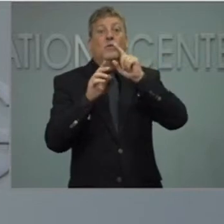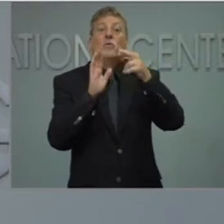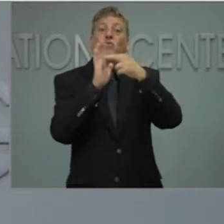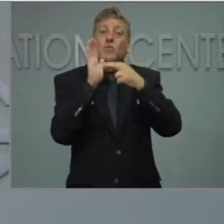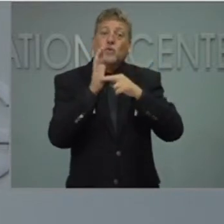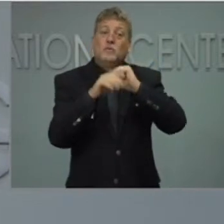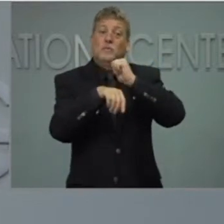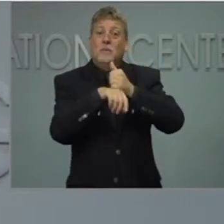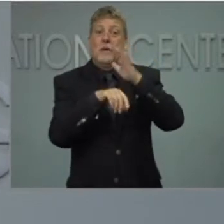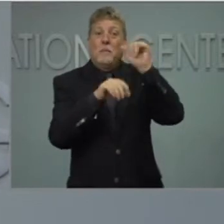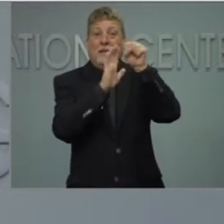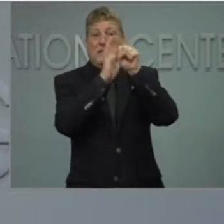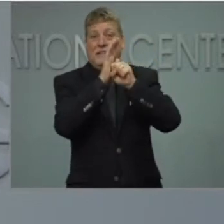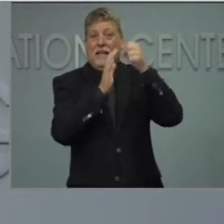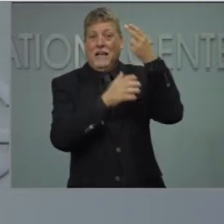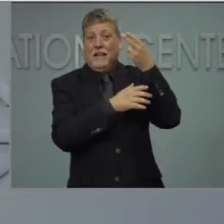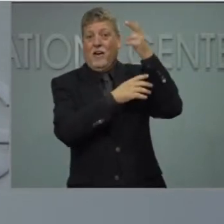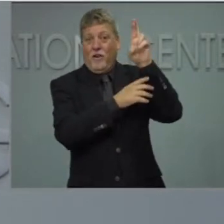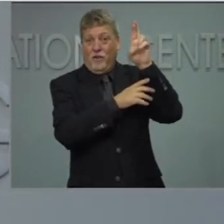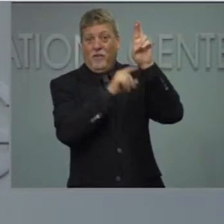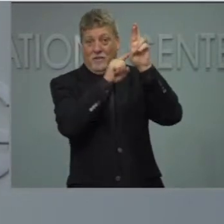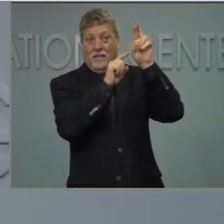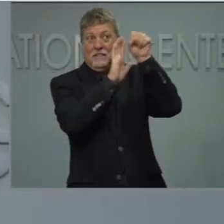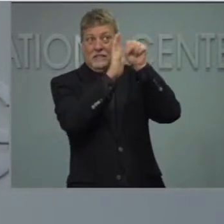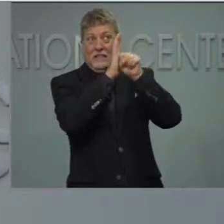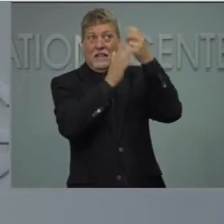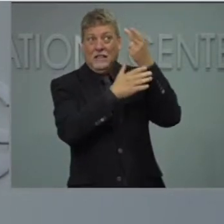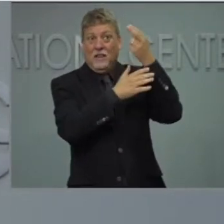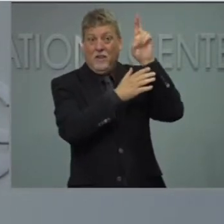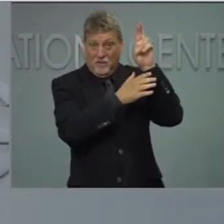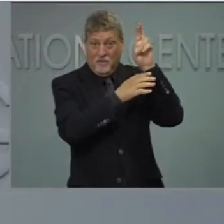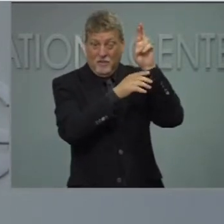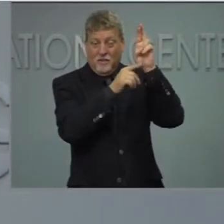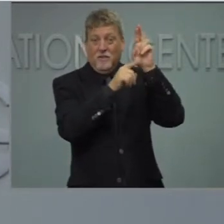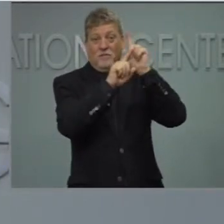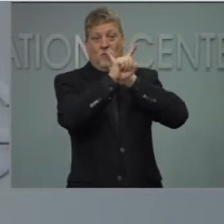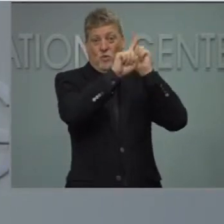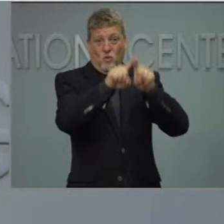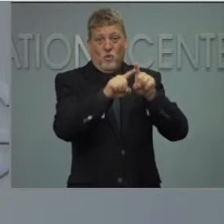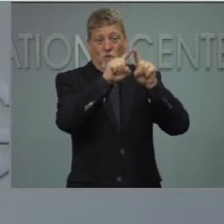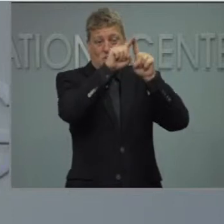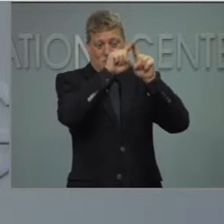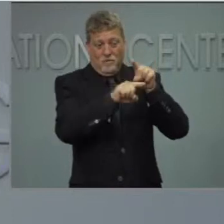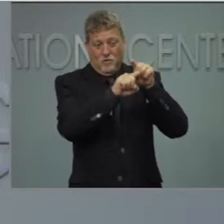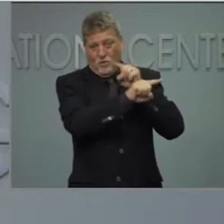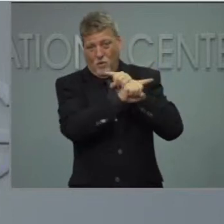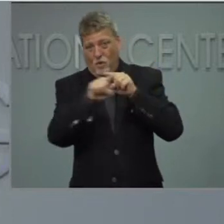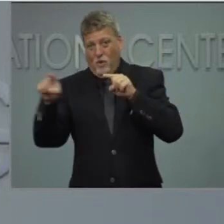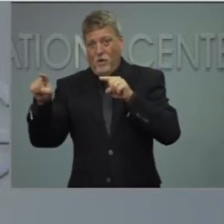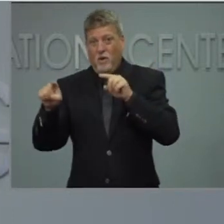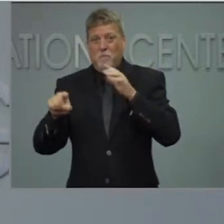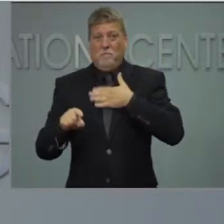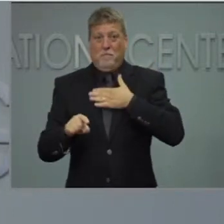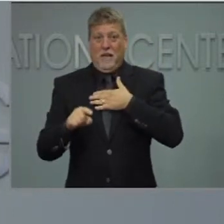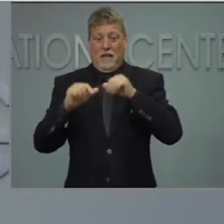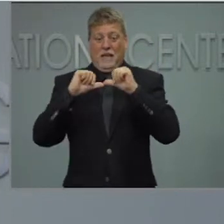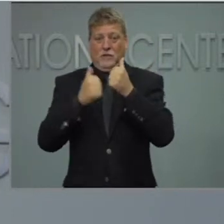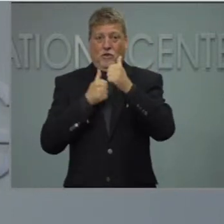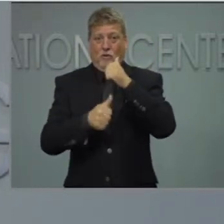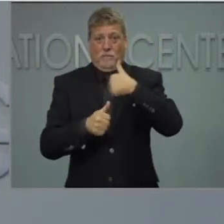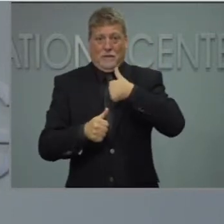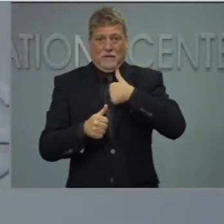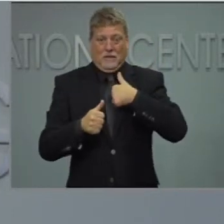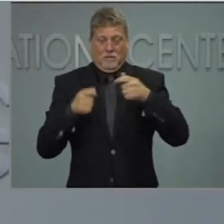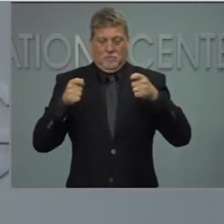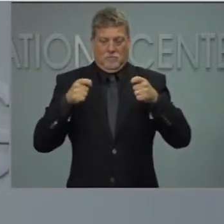Resources. We are working closely with all of the cabinet agencies to, number one, make sure that we have a